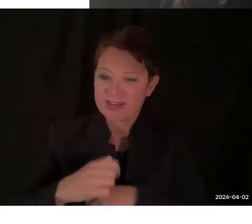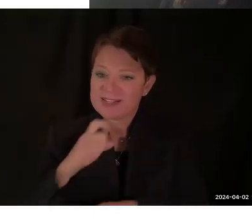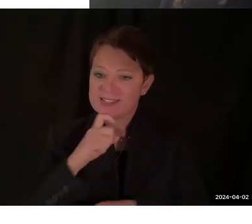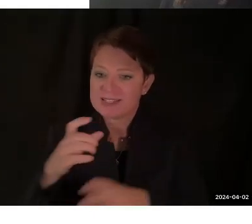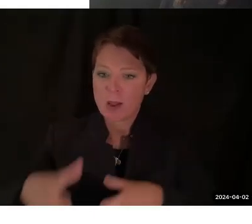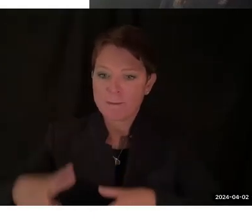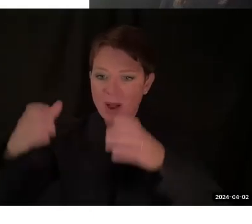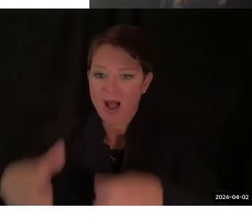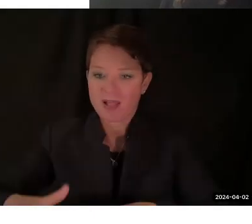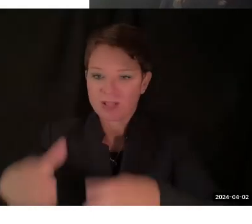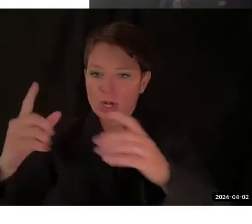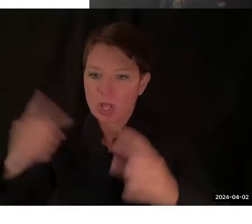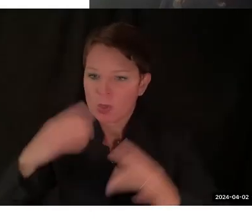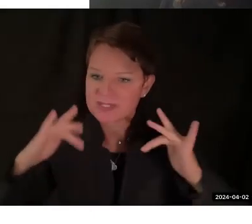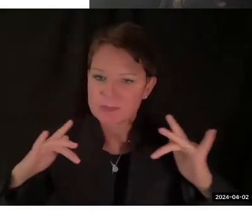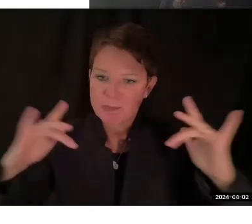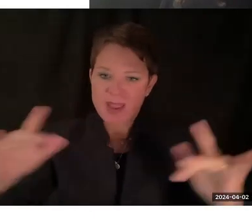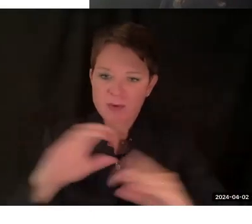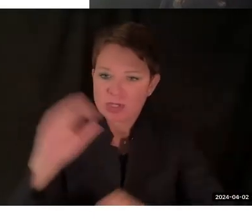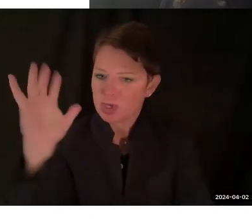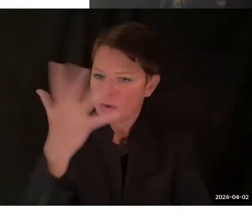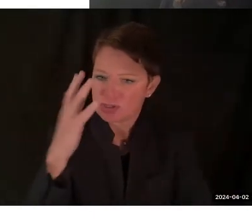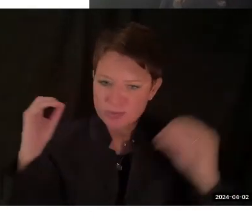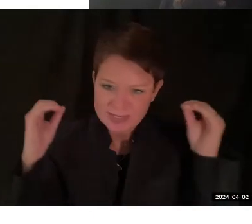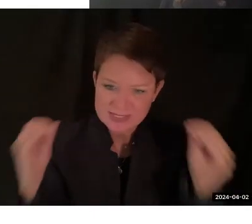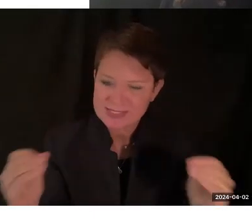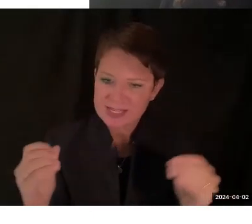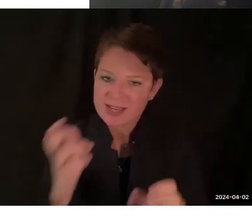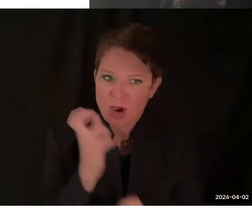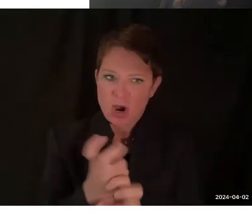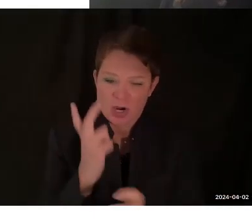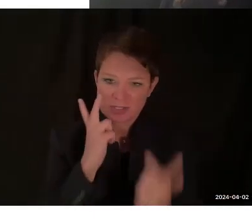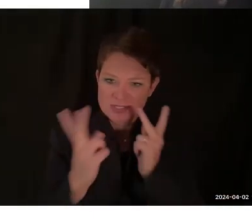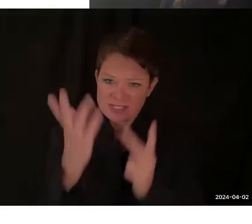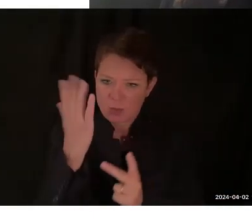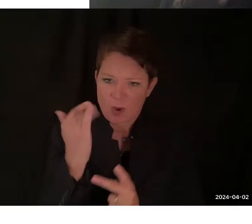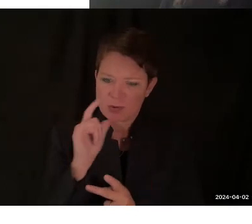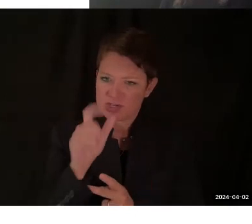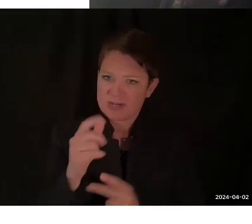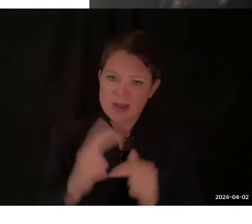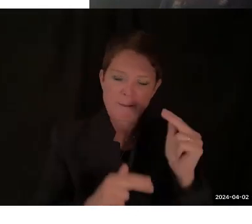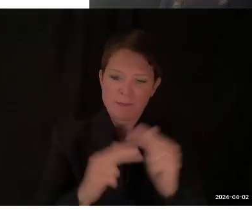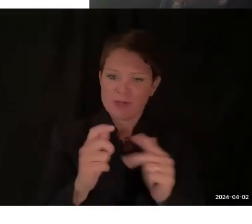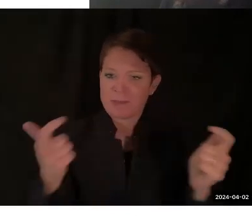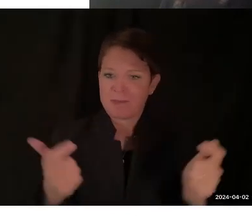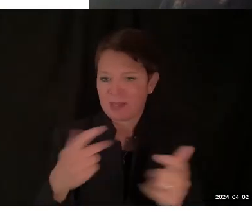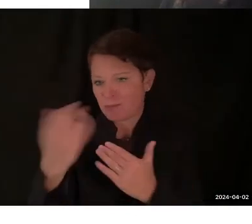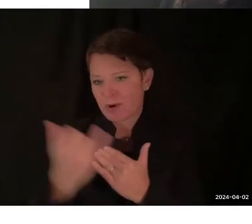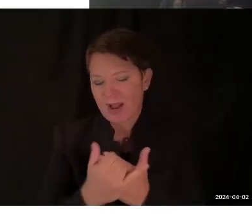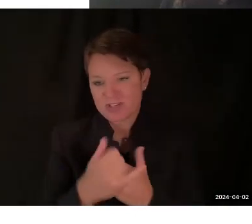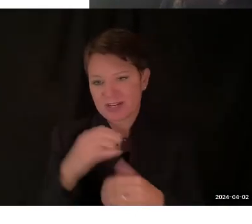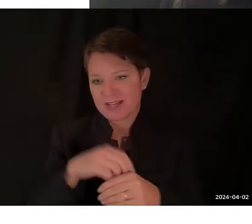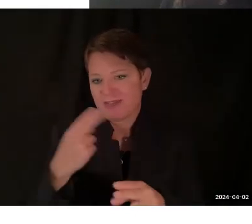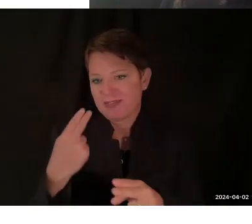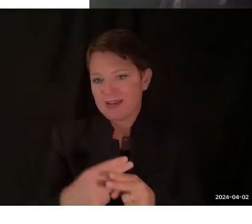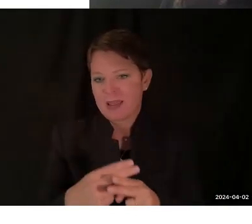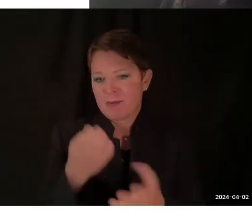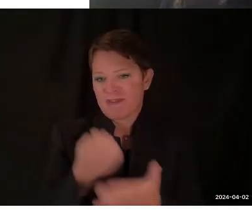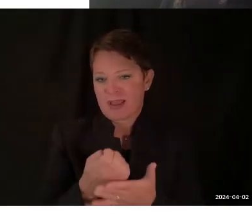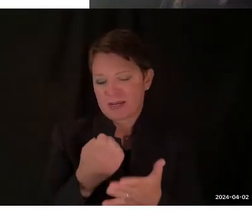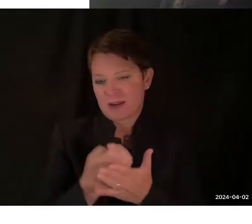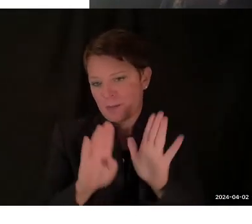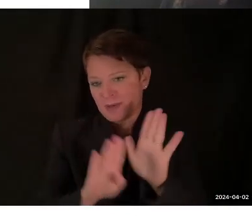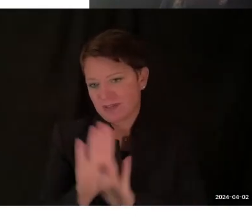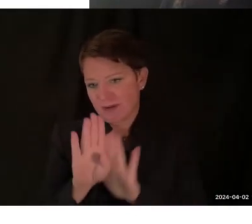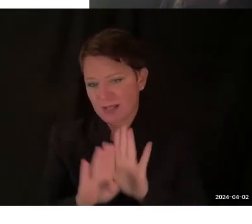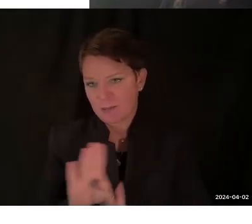look so barren with no trees. It's really hard to see why we shouldn't build yet another large project in the name of economic